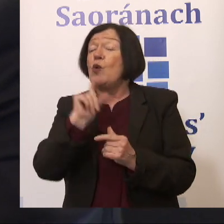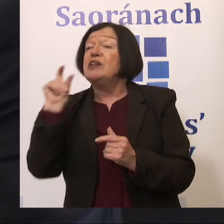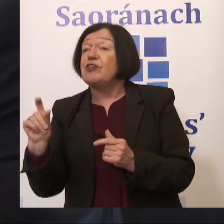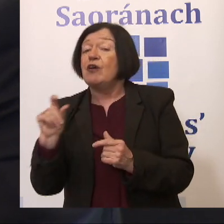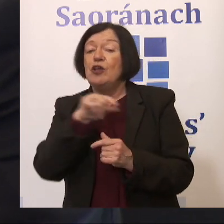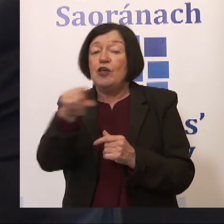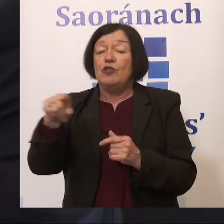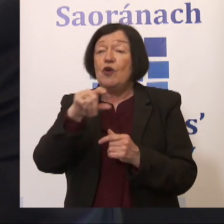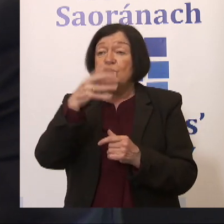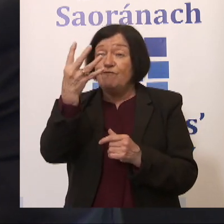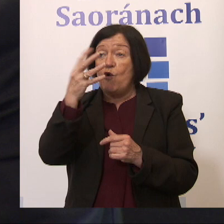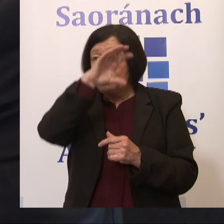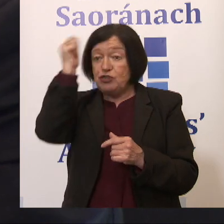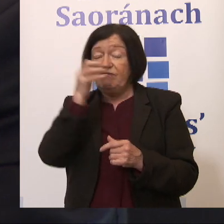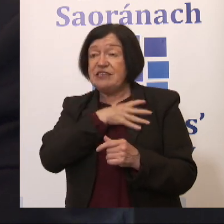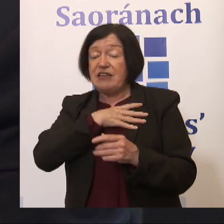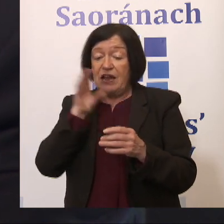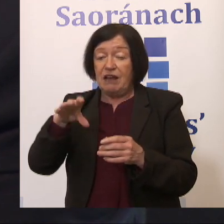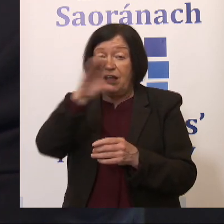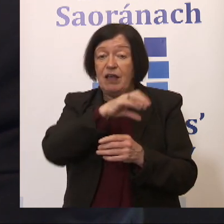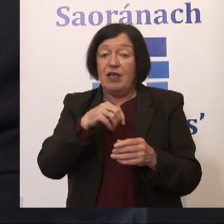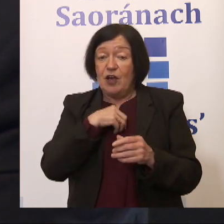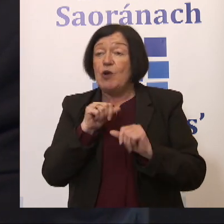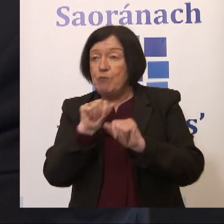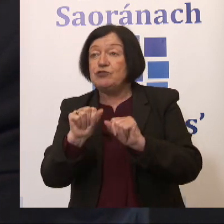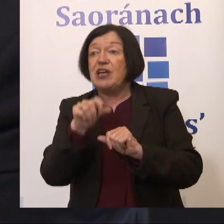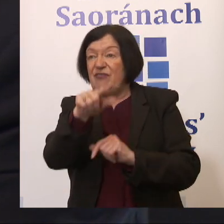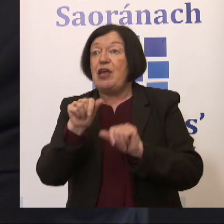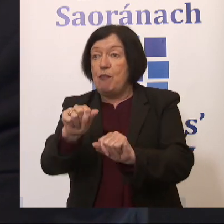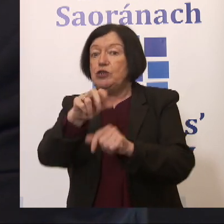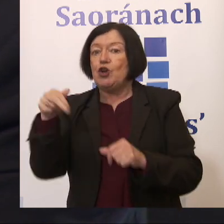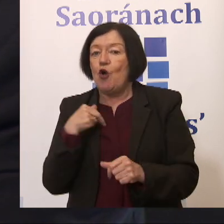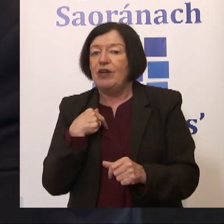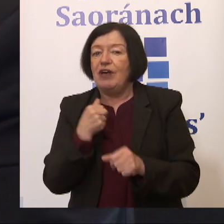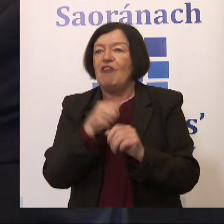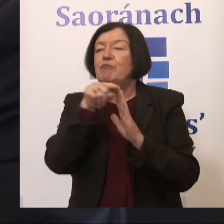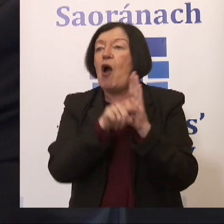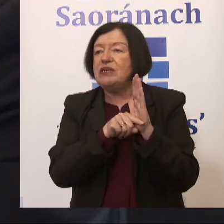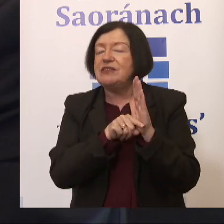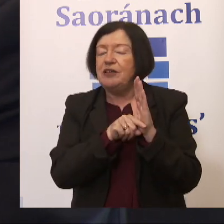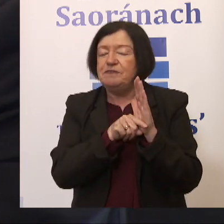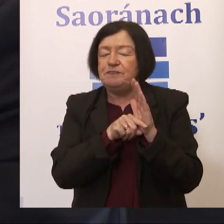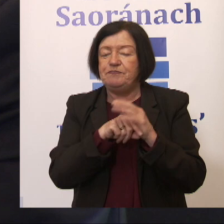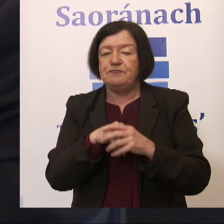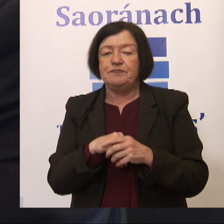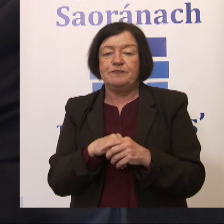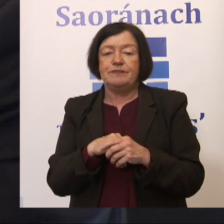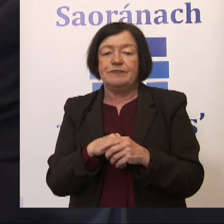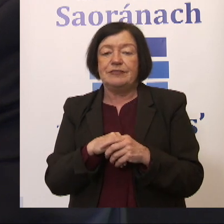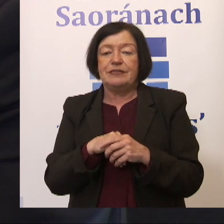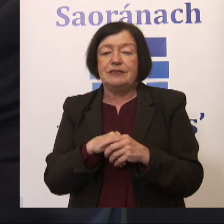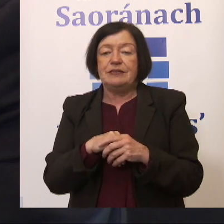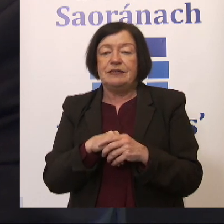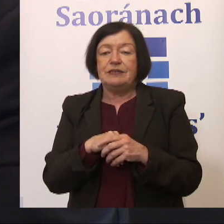4 chief executives, you know, we drive them hard and they drive us hard in terms of the policy piece, and they